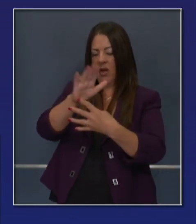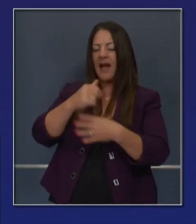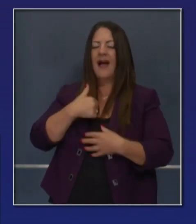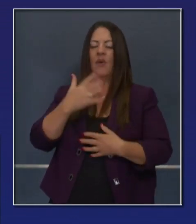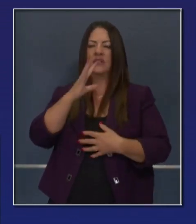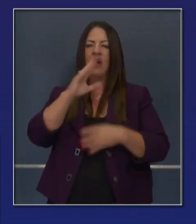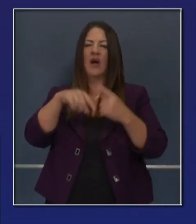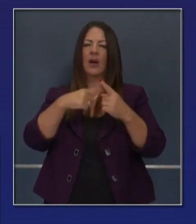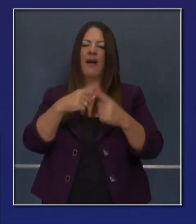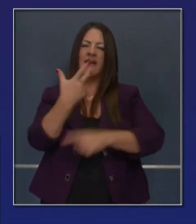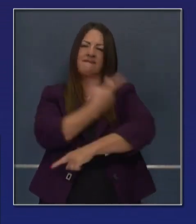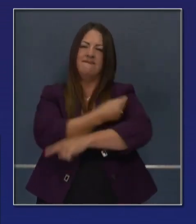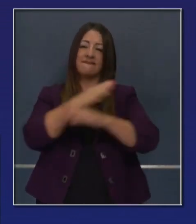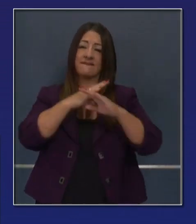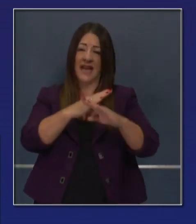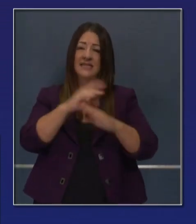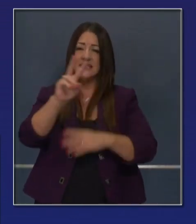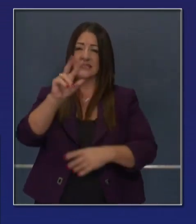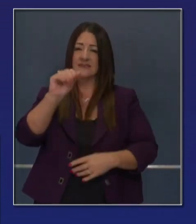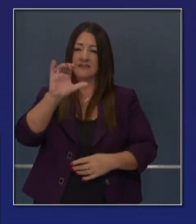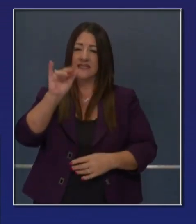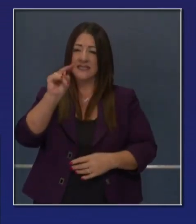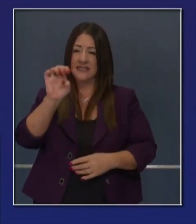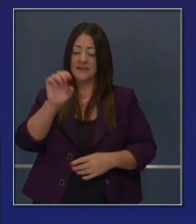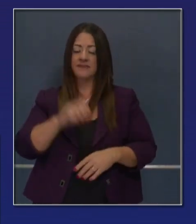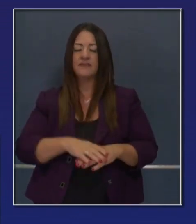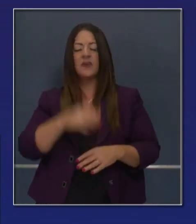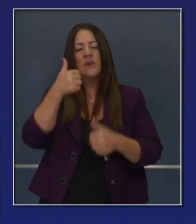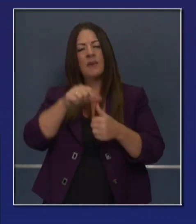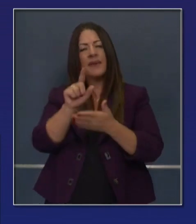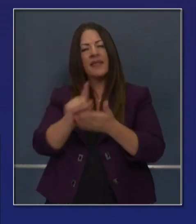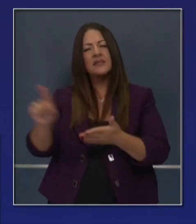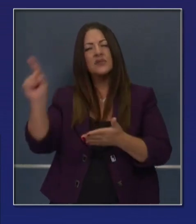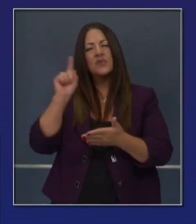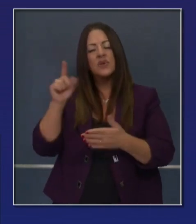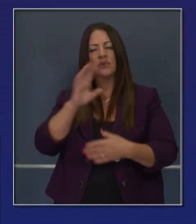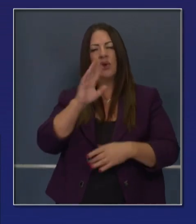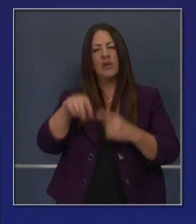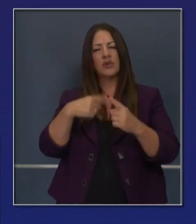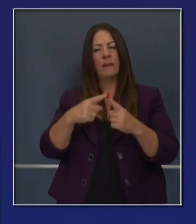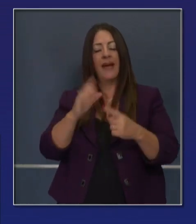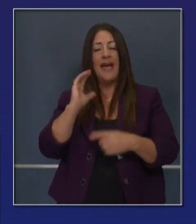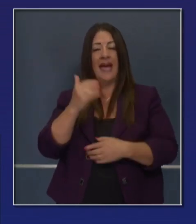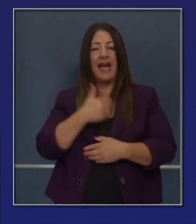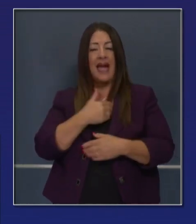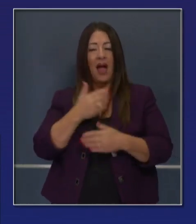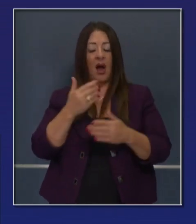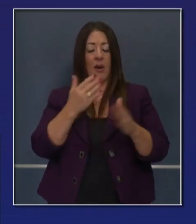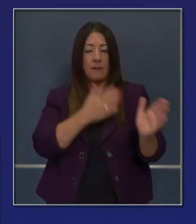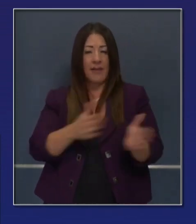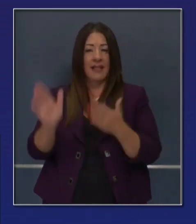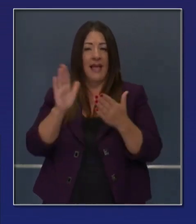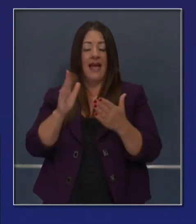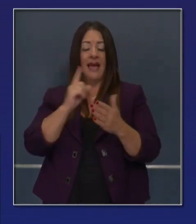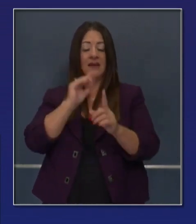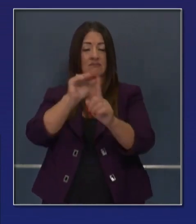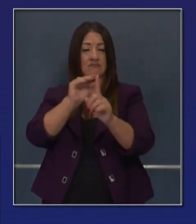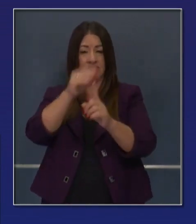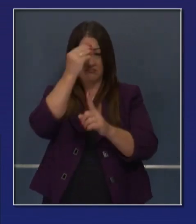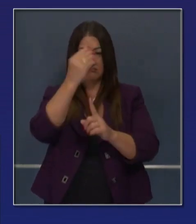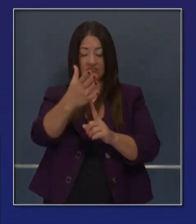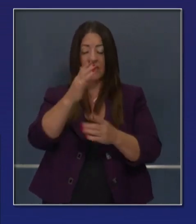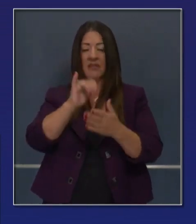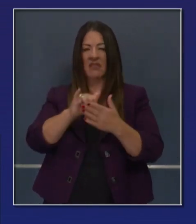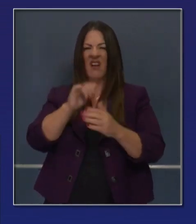on vaccines. Last week, we talked about one of the first pillars of our vaccine strategy. I'll remind you that we submitted, like